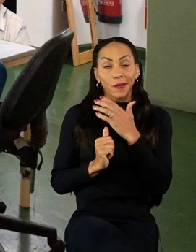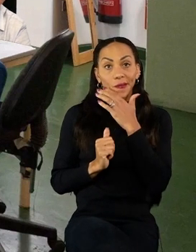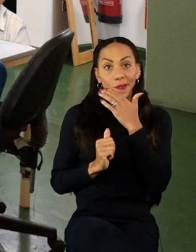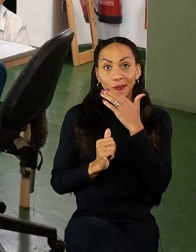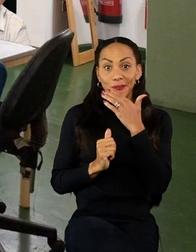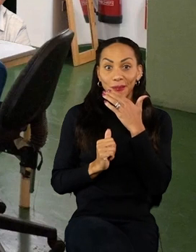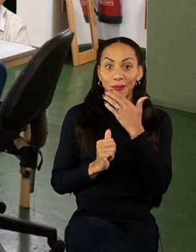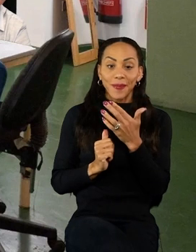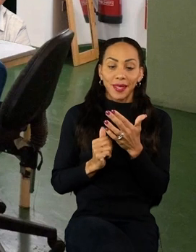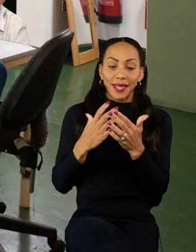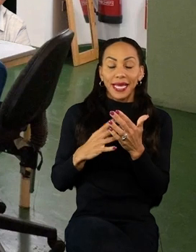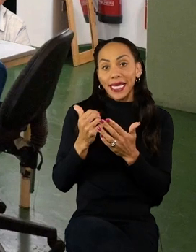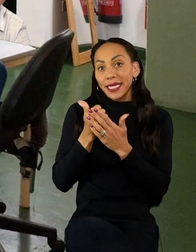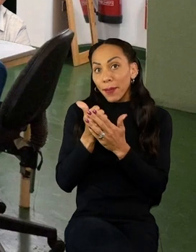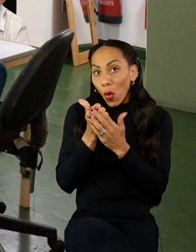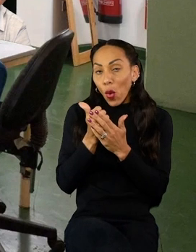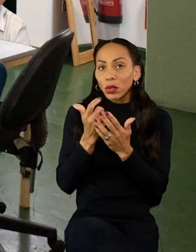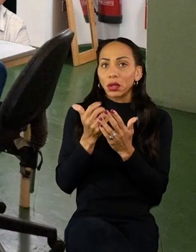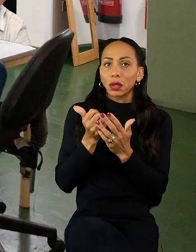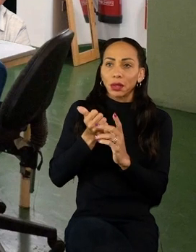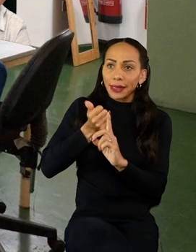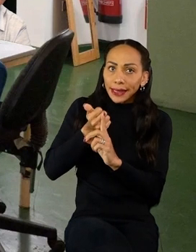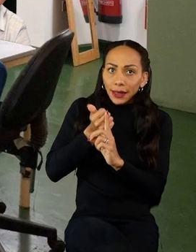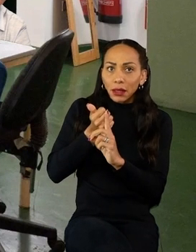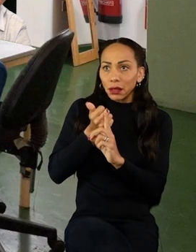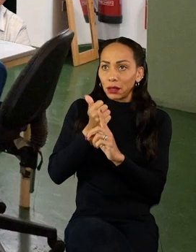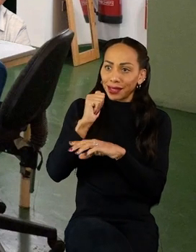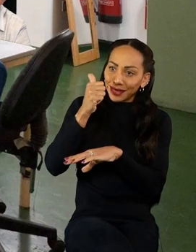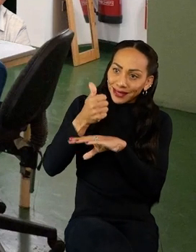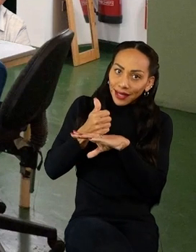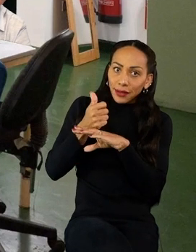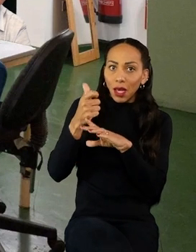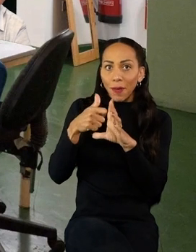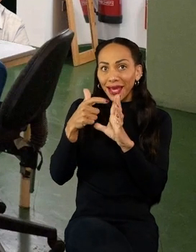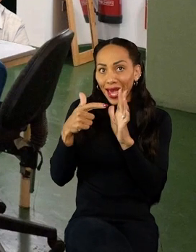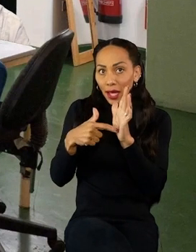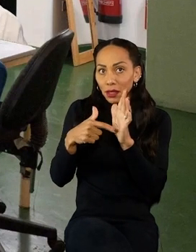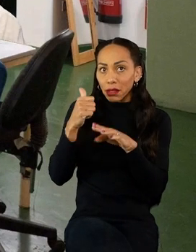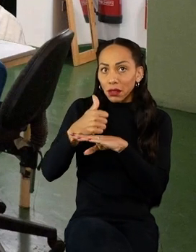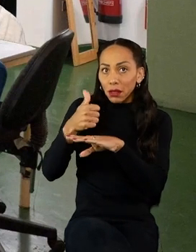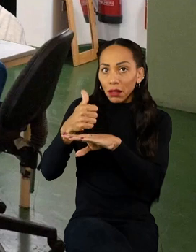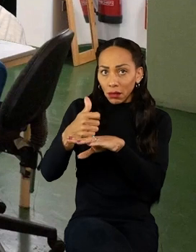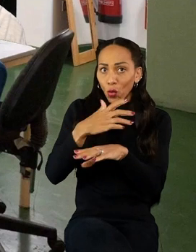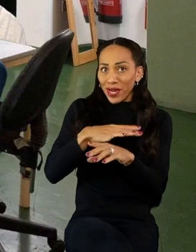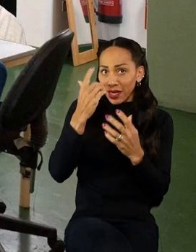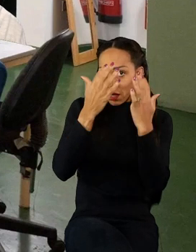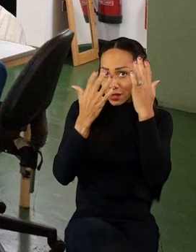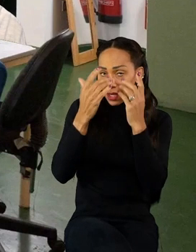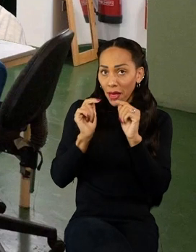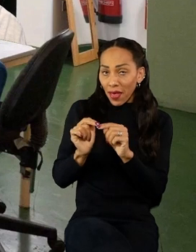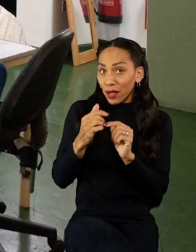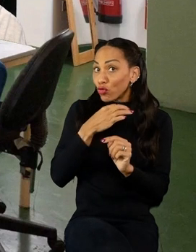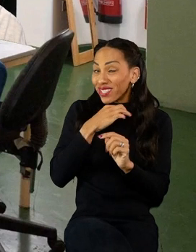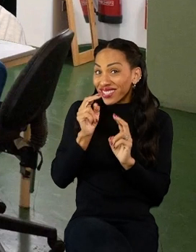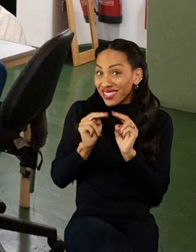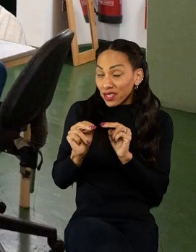And if they are in a situation that they need support and assistance in setting that up, we